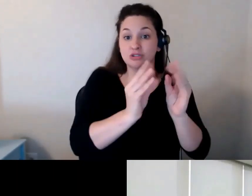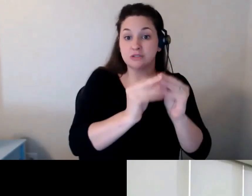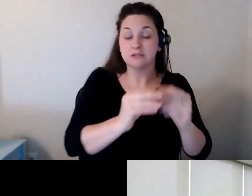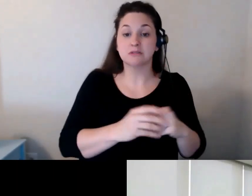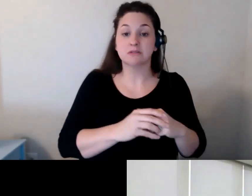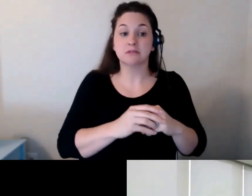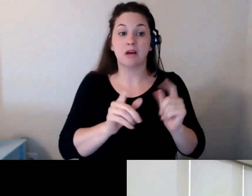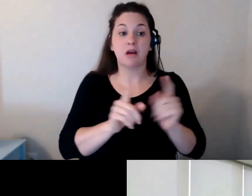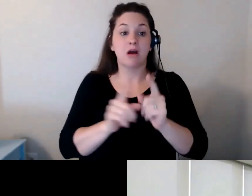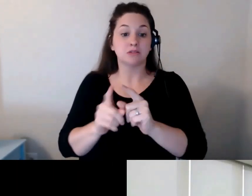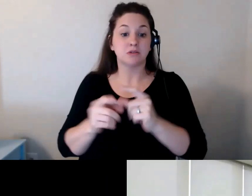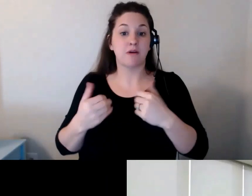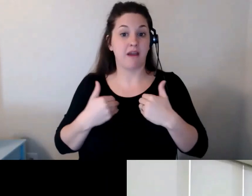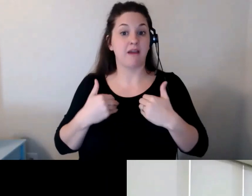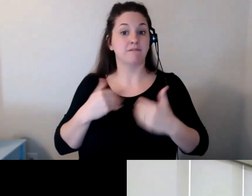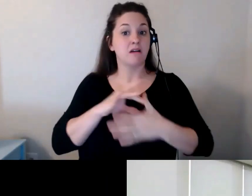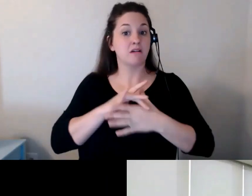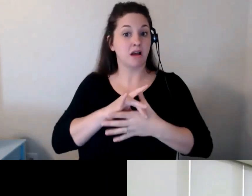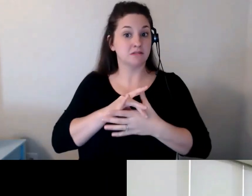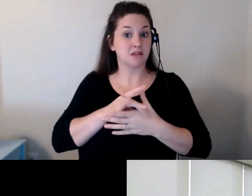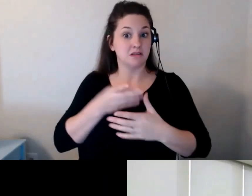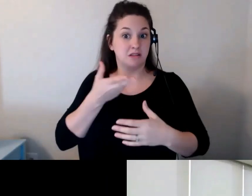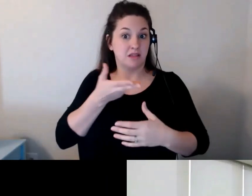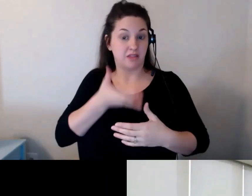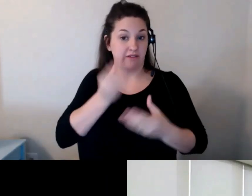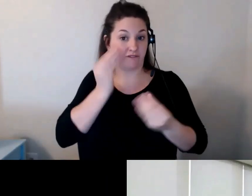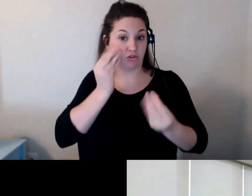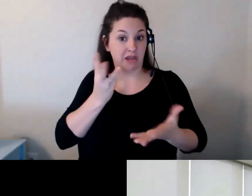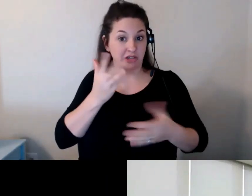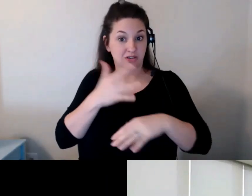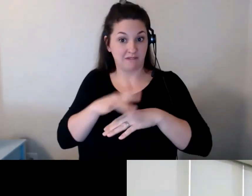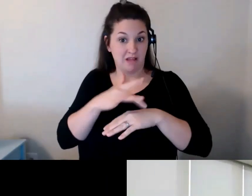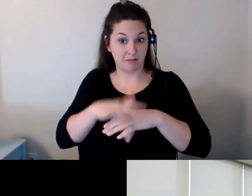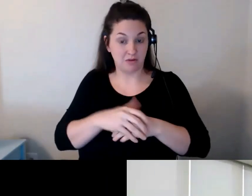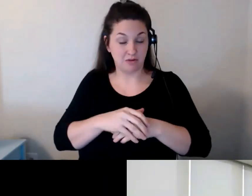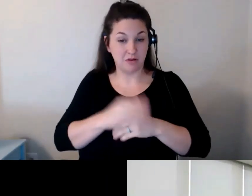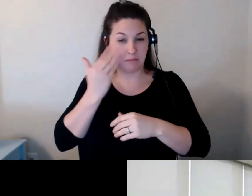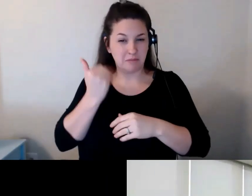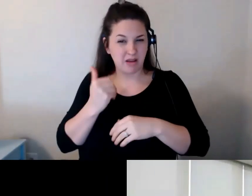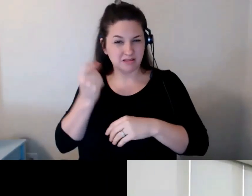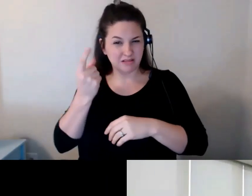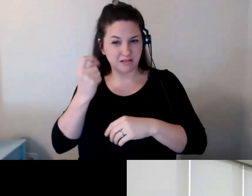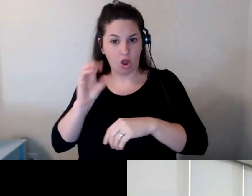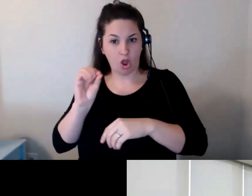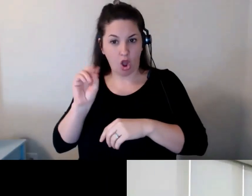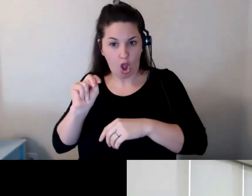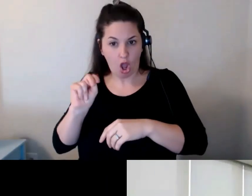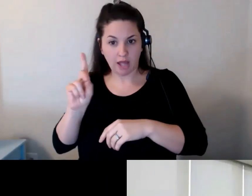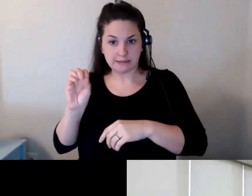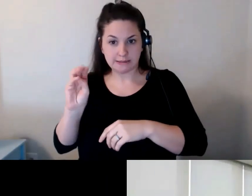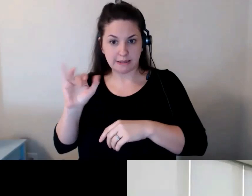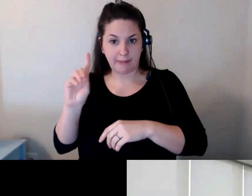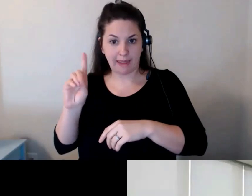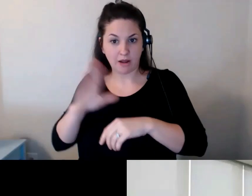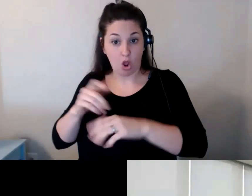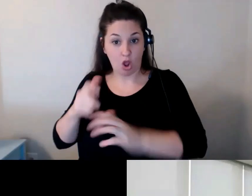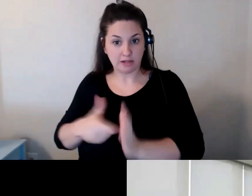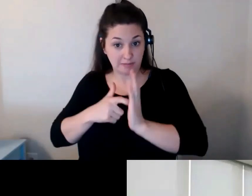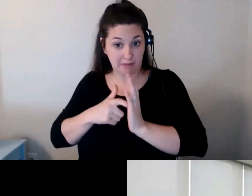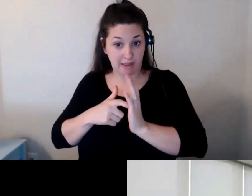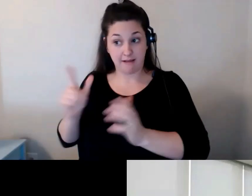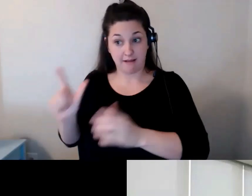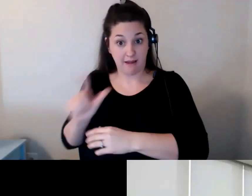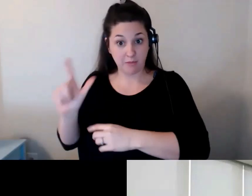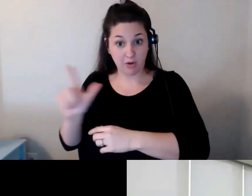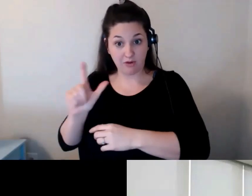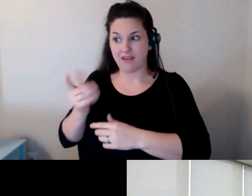that content available in ways that, because of the on-demand library, make that accessible across